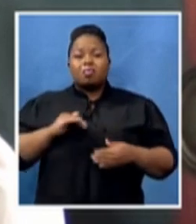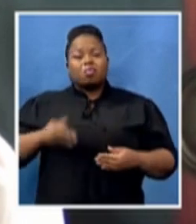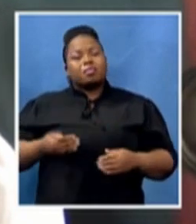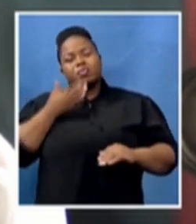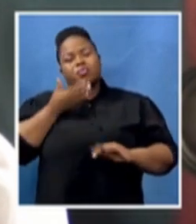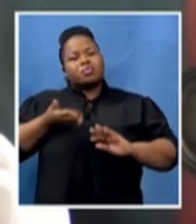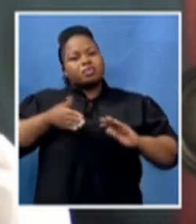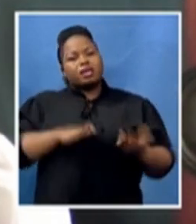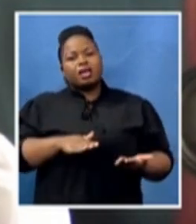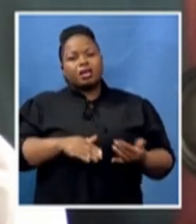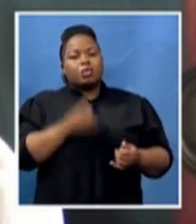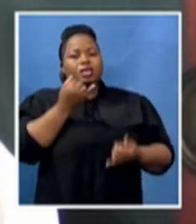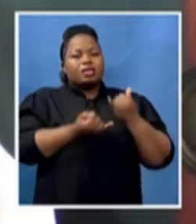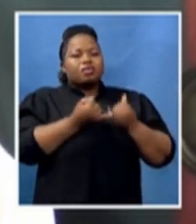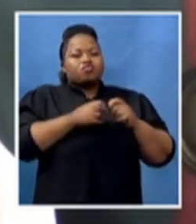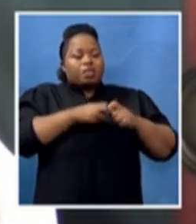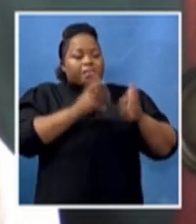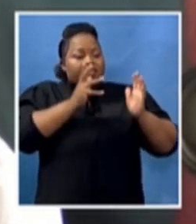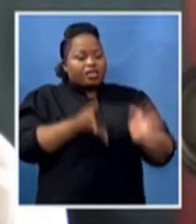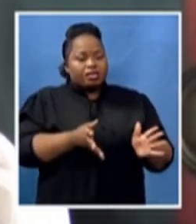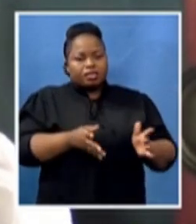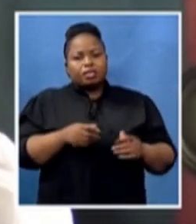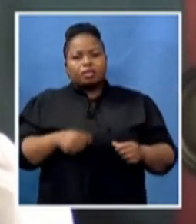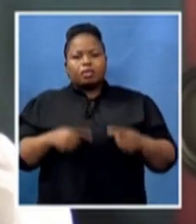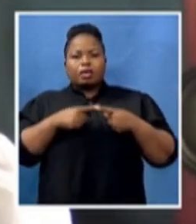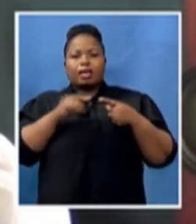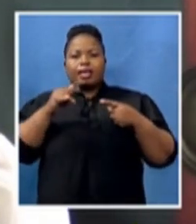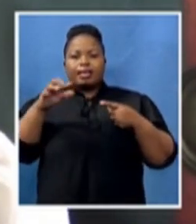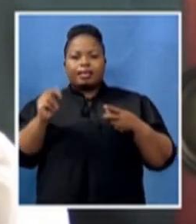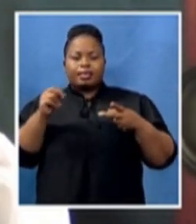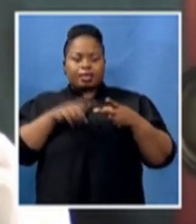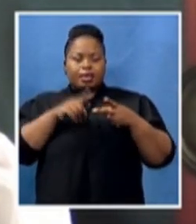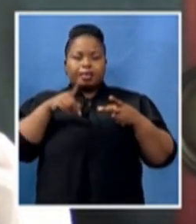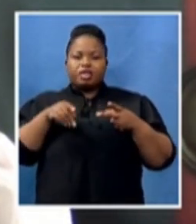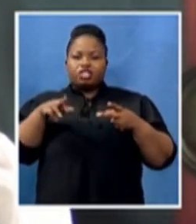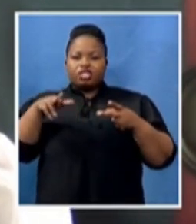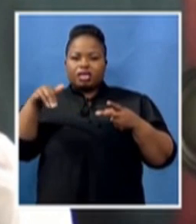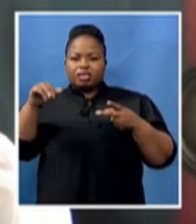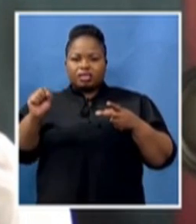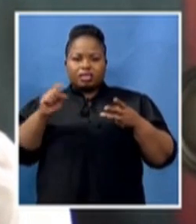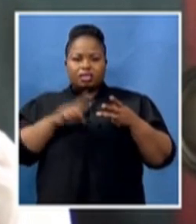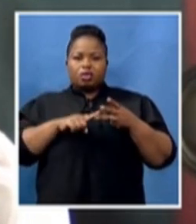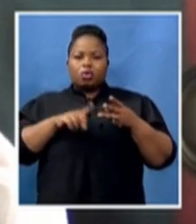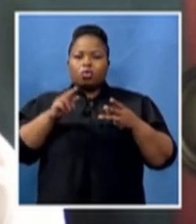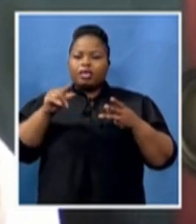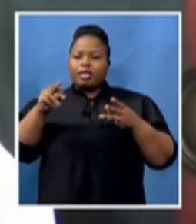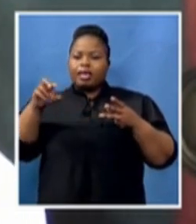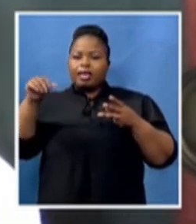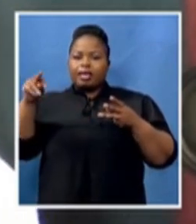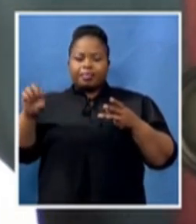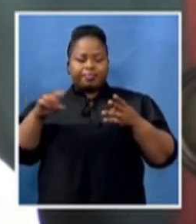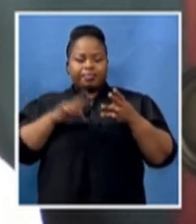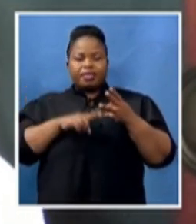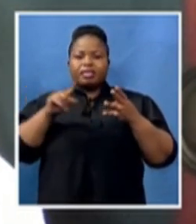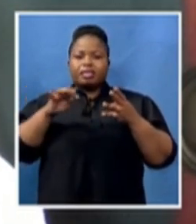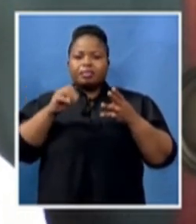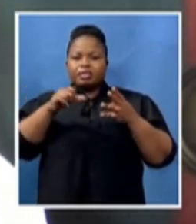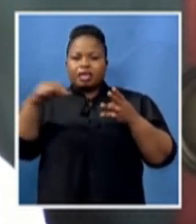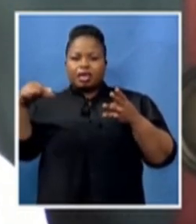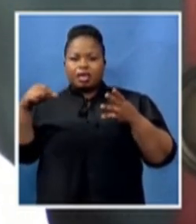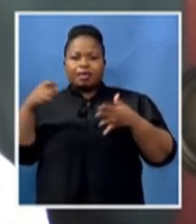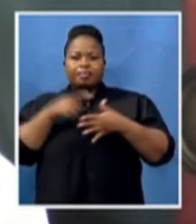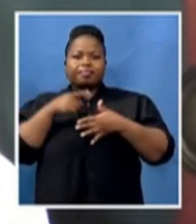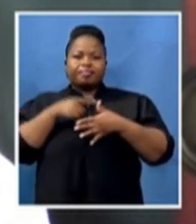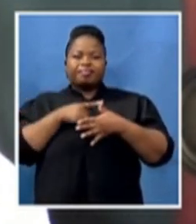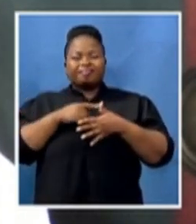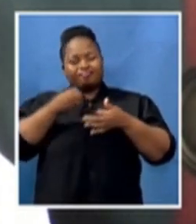Boysen, Precious Ramabulani, Uyinene Mrejane, Ntabiseng Rampai, and others, all young